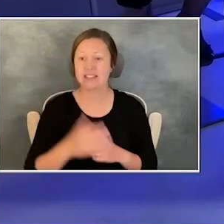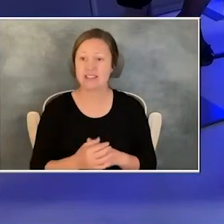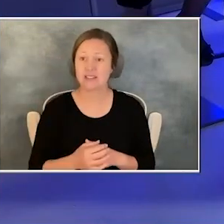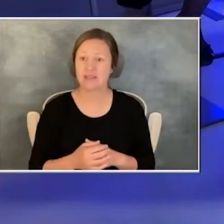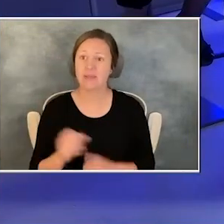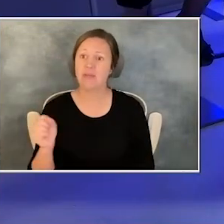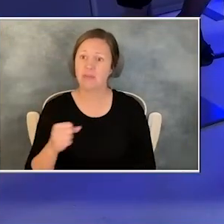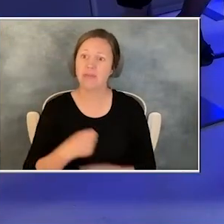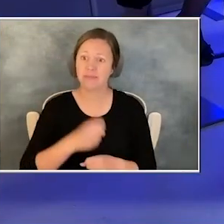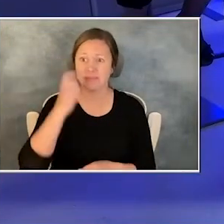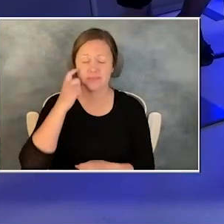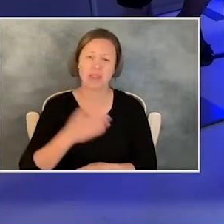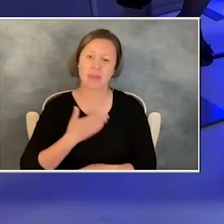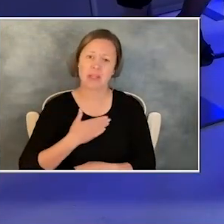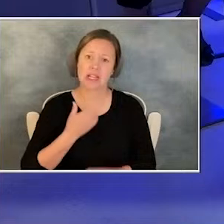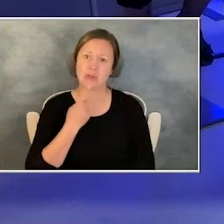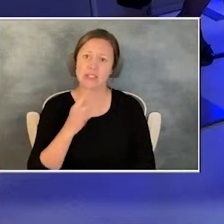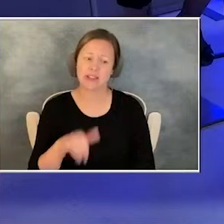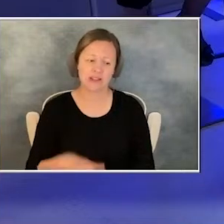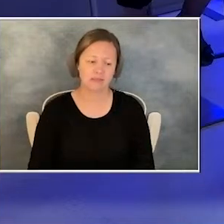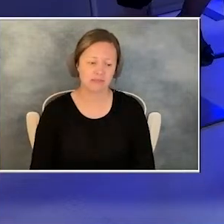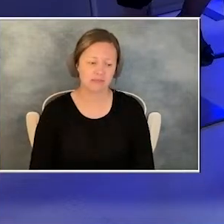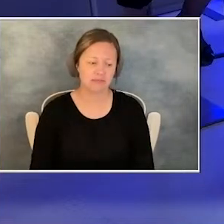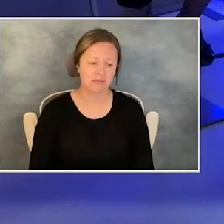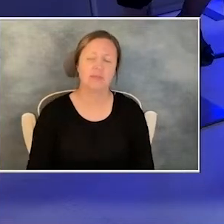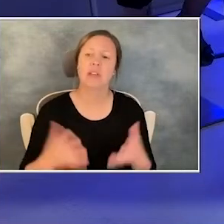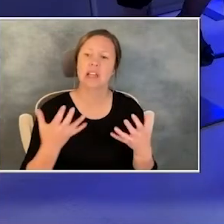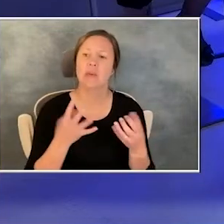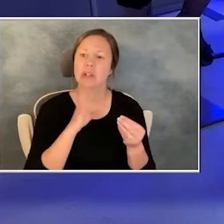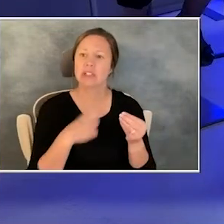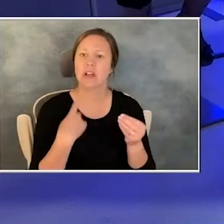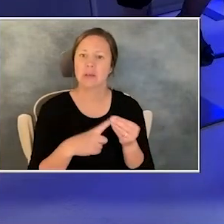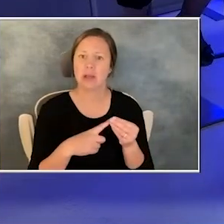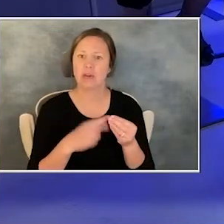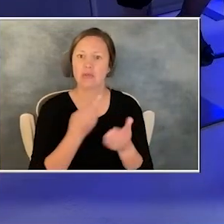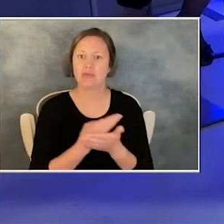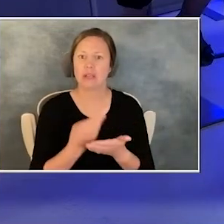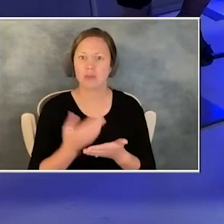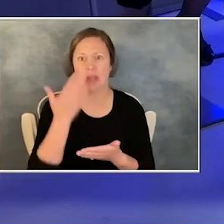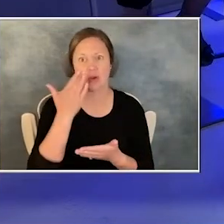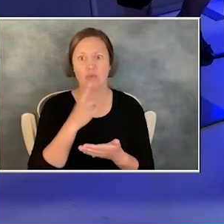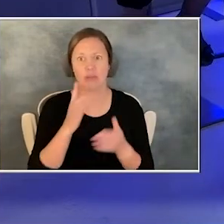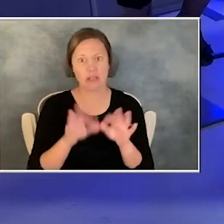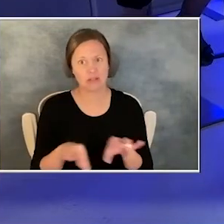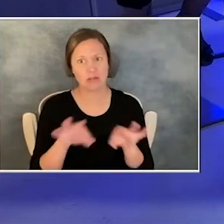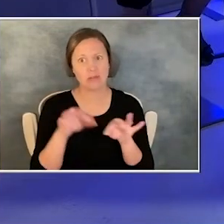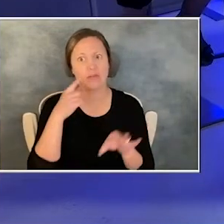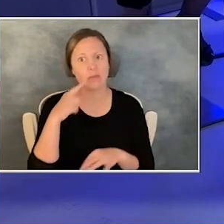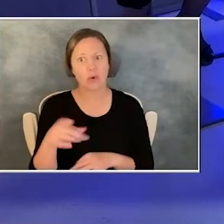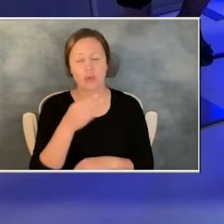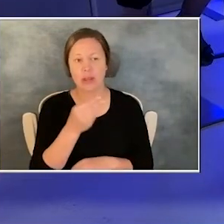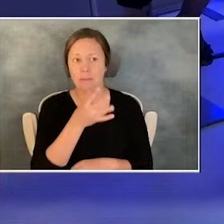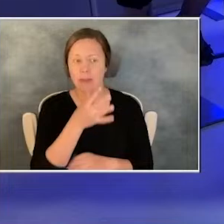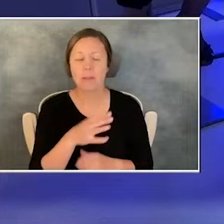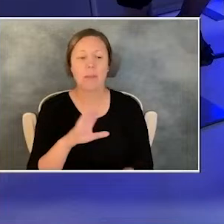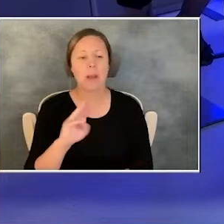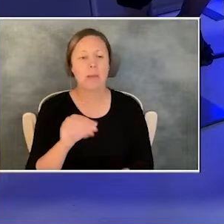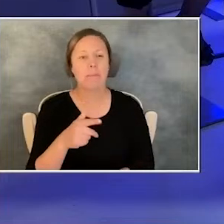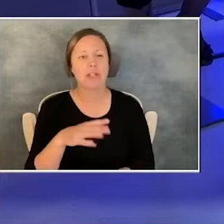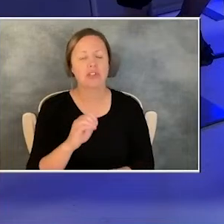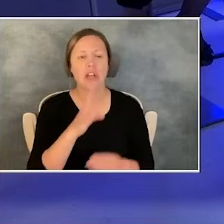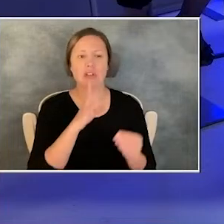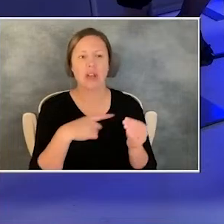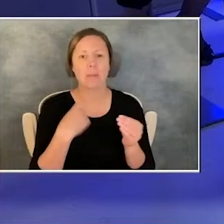that. Yeah. I want to talk about resources because I know they've been key for you and your mom. Mm-hmm. Tell us a little bit, Michelle, about the Cognitive Care